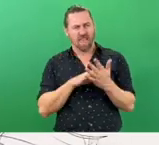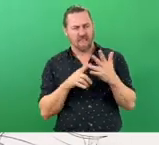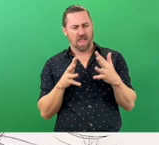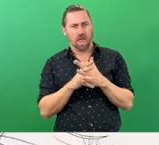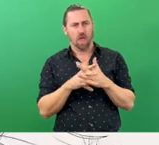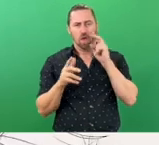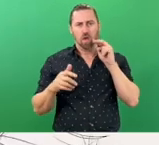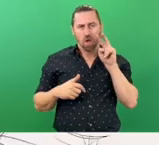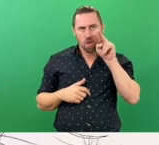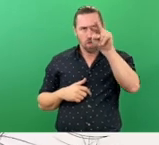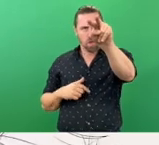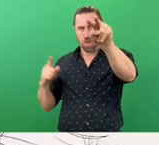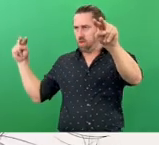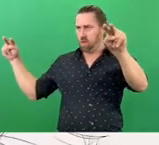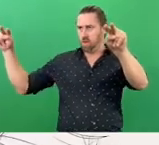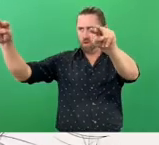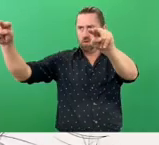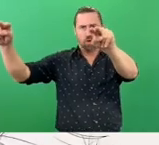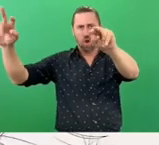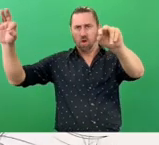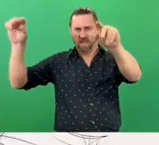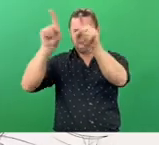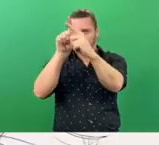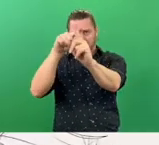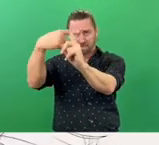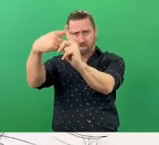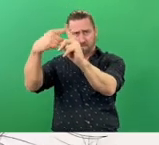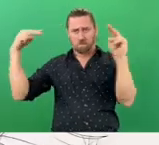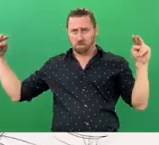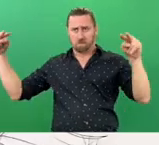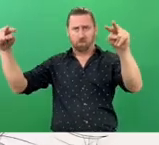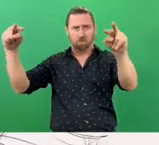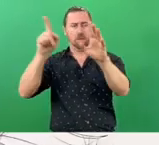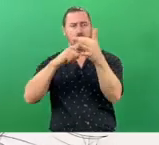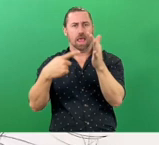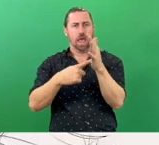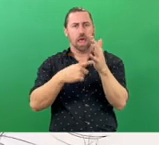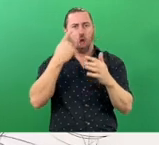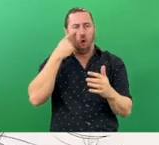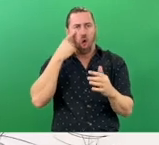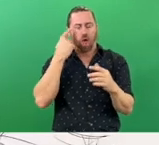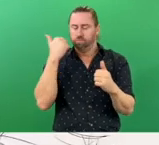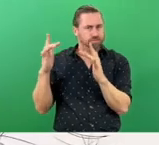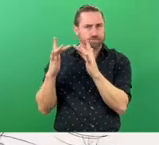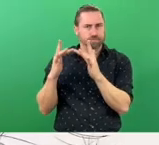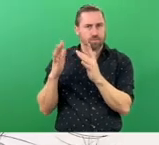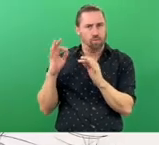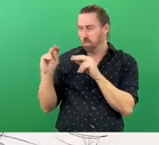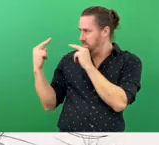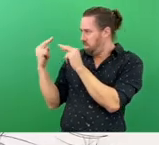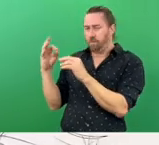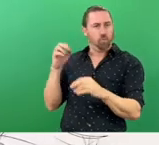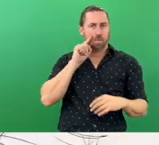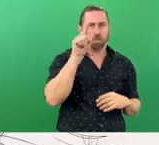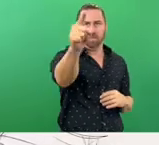contact when you're looking at different points in space and not actually even looking at the person that you're making eye contact with.